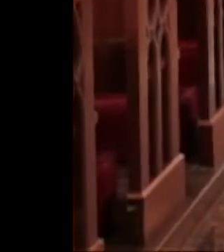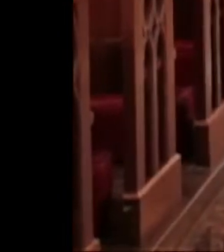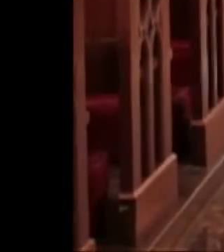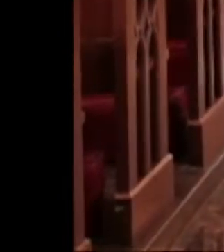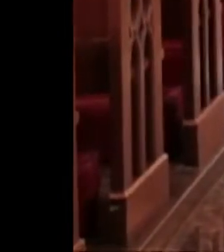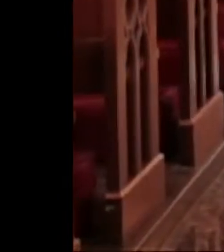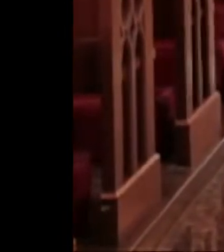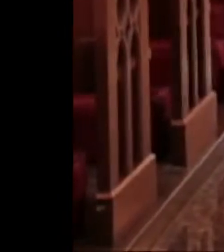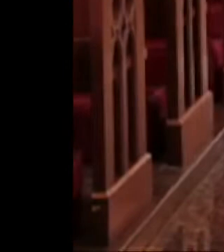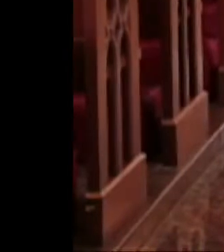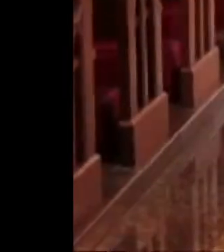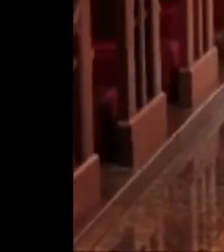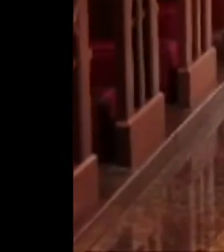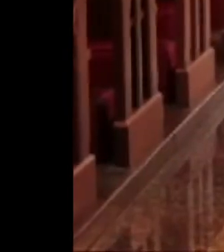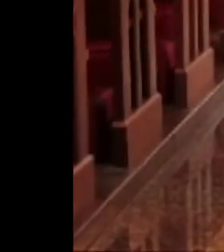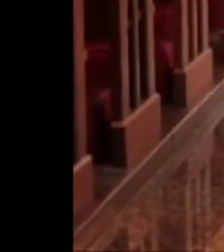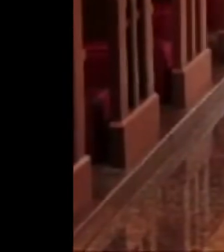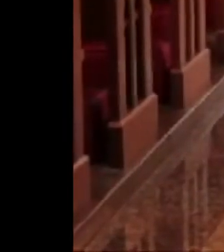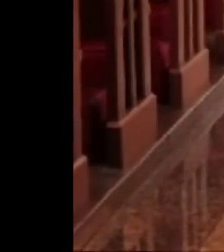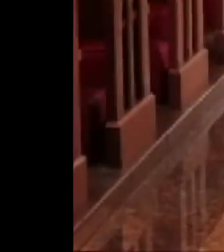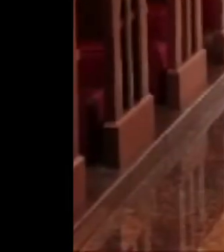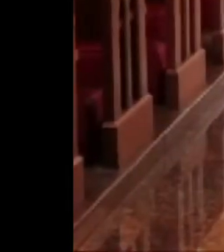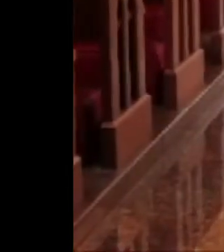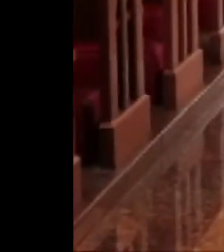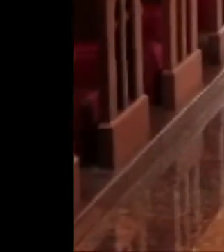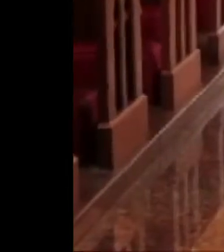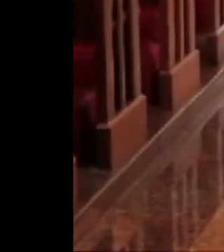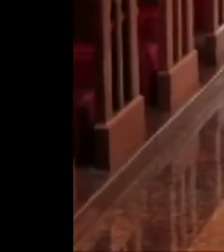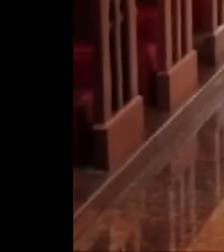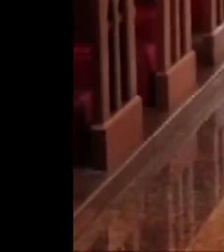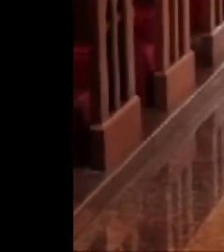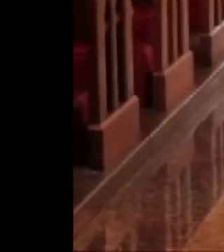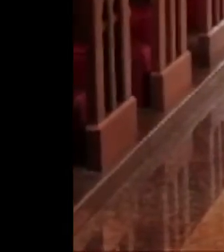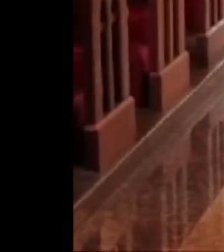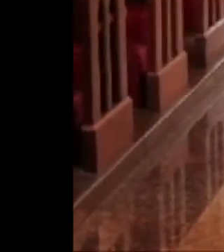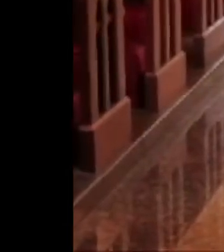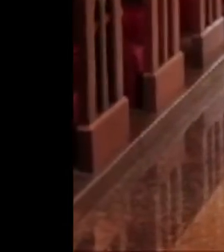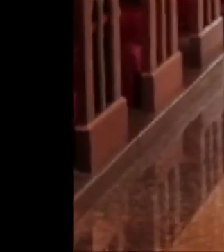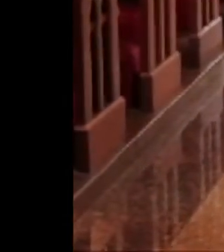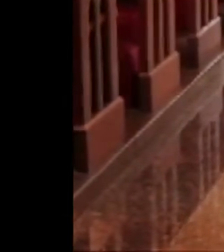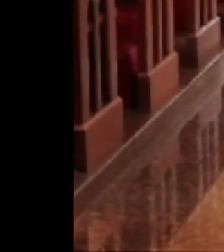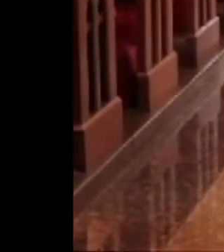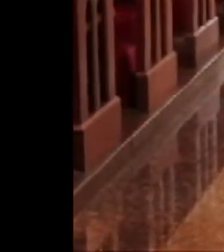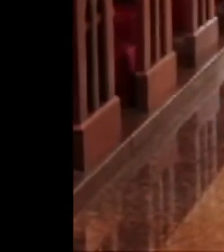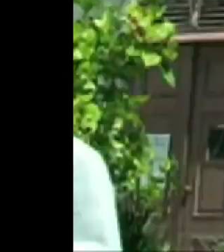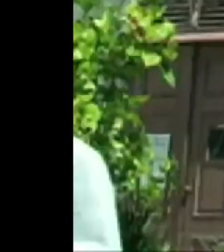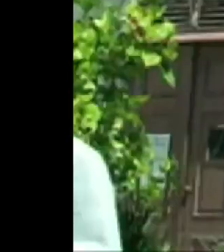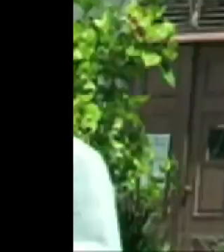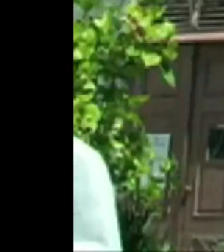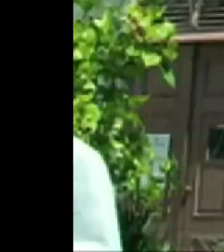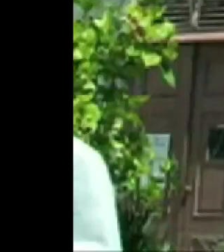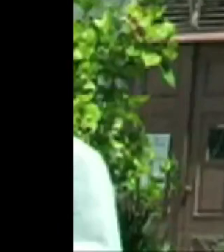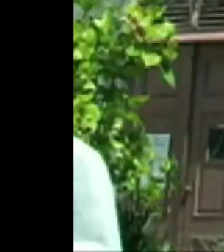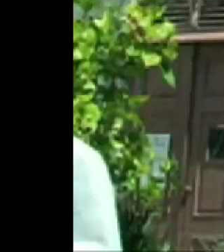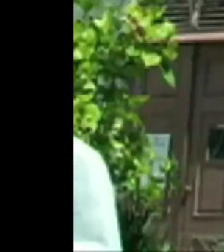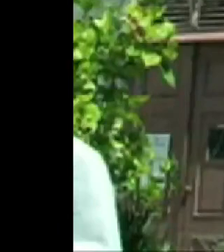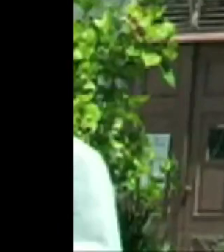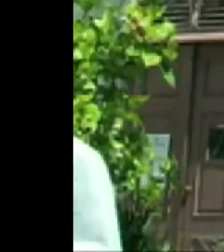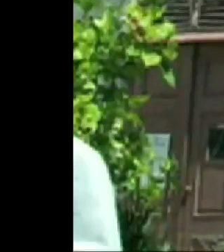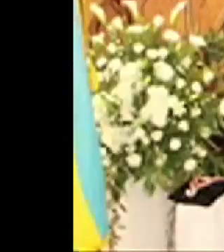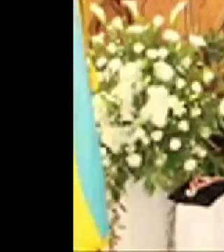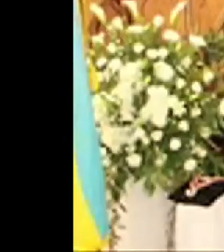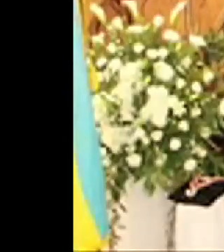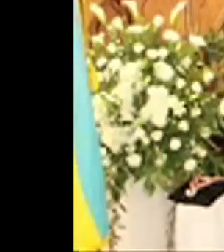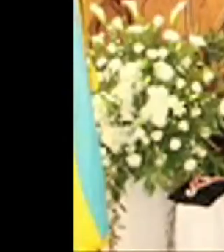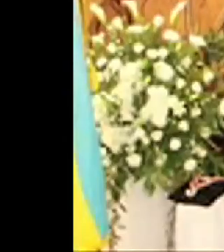40th independence anniversary, I'm most proud of the freedom to worship in whatever denomination it may be, whether it be Roman